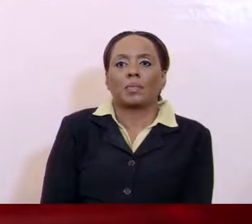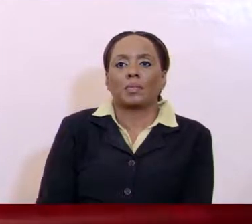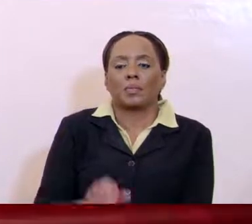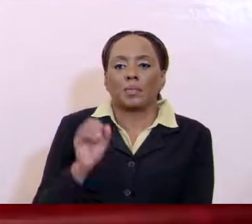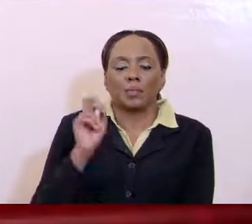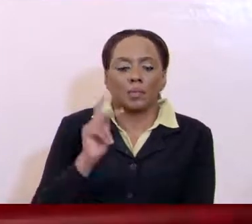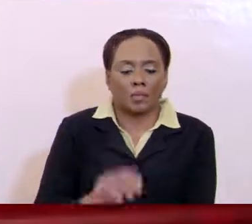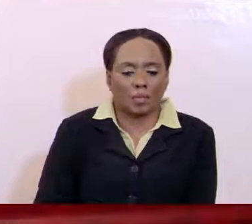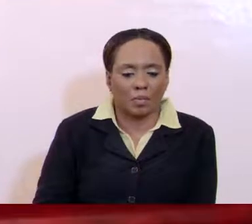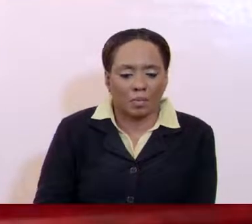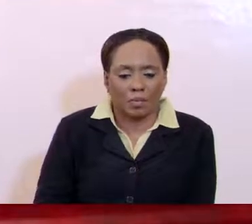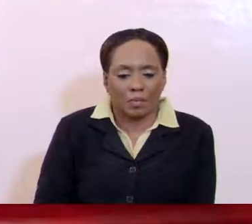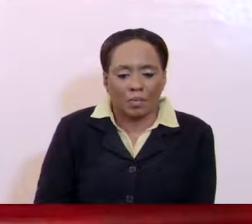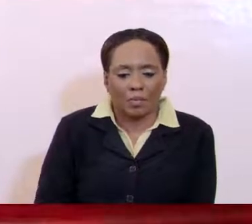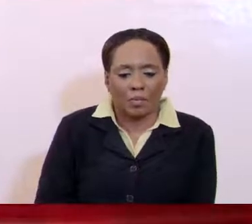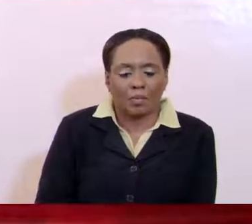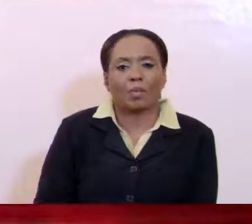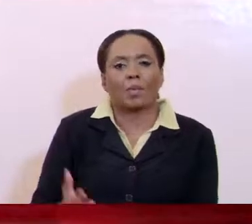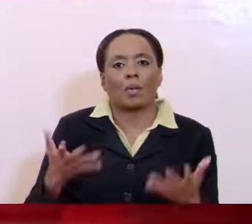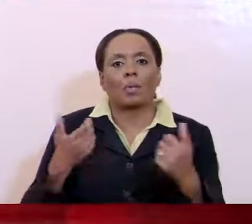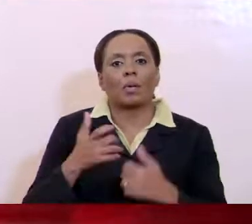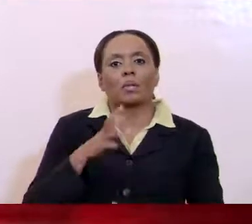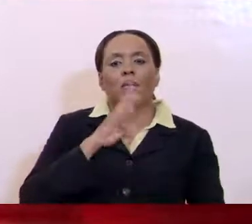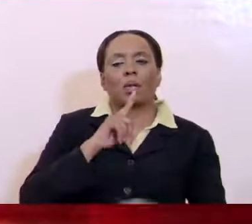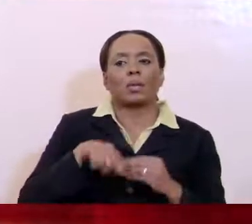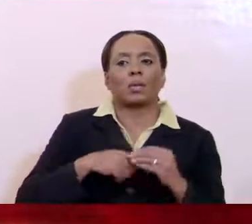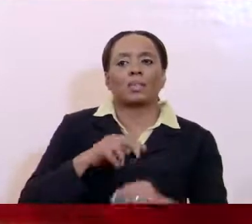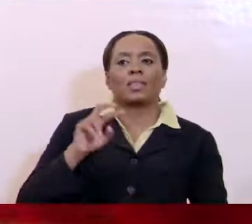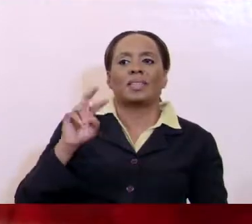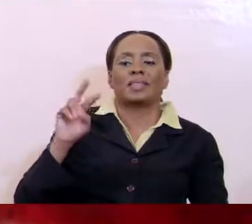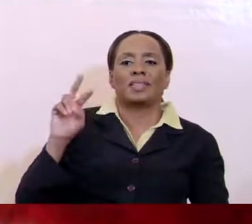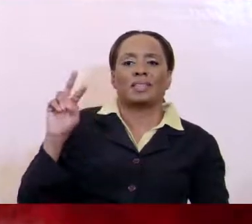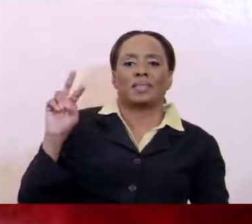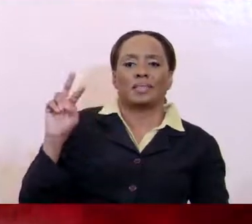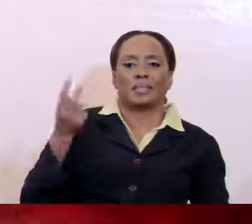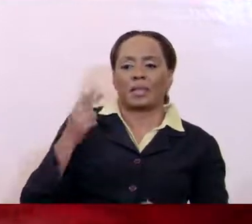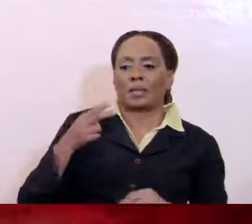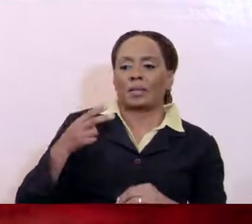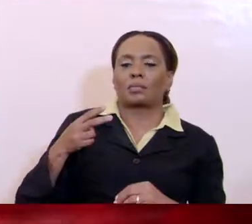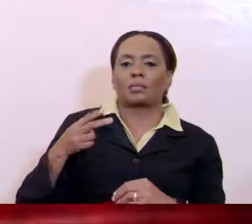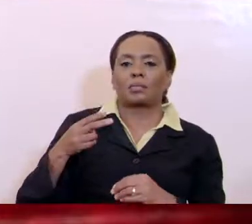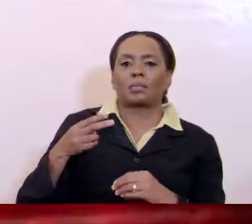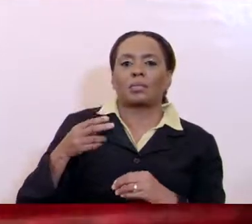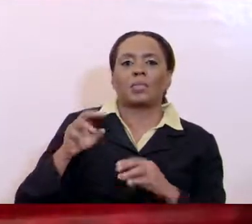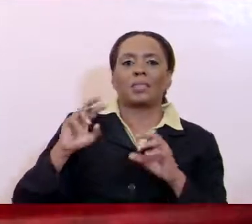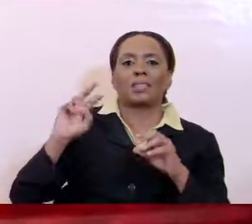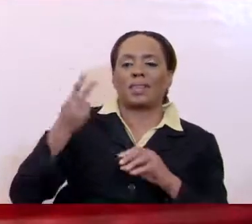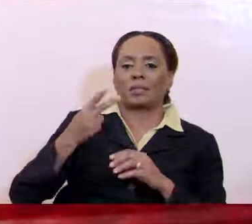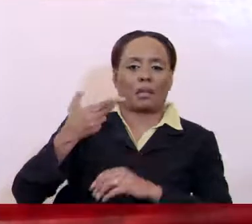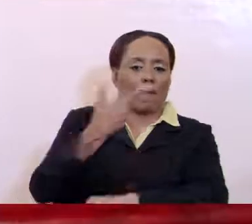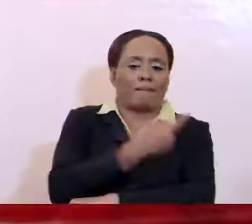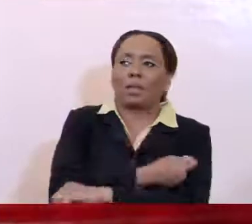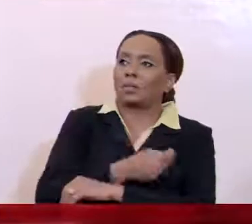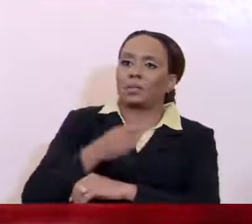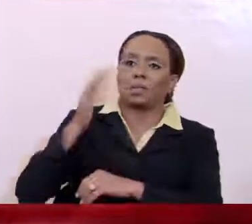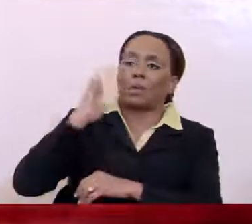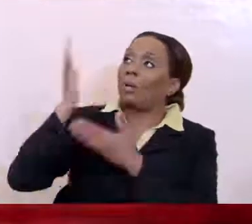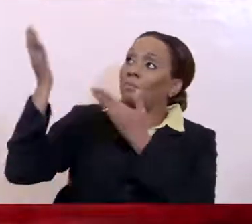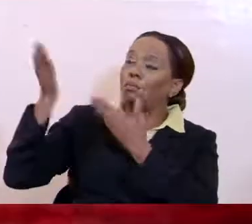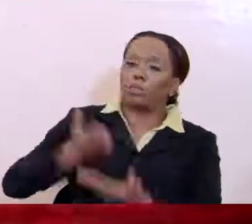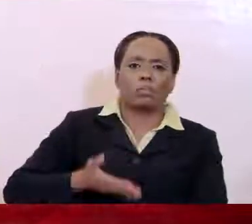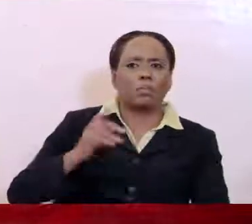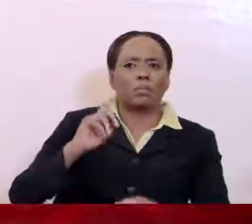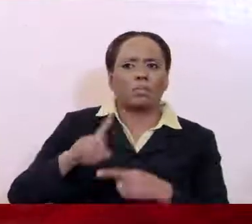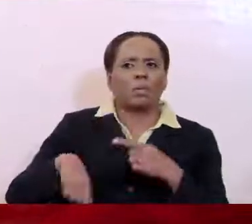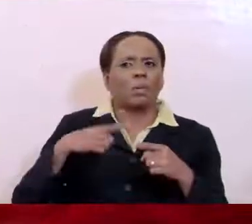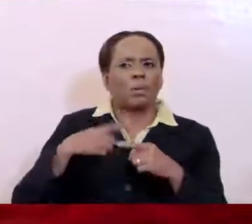relation to the second batch of vaccines. Can you be more specific this evening in relation to the time frame for when that second batch of